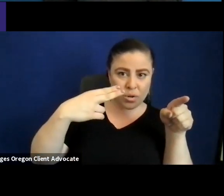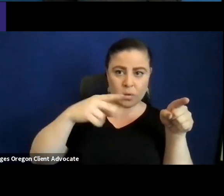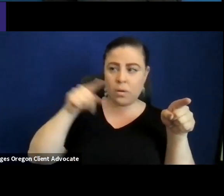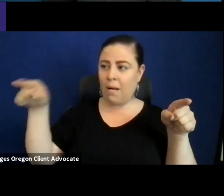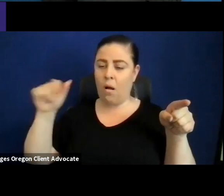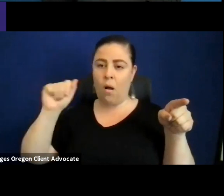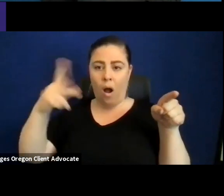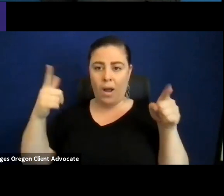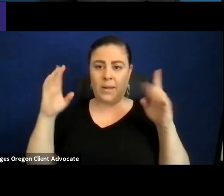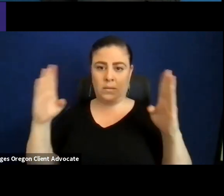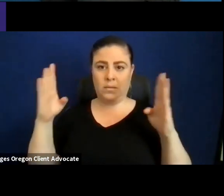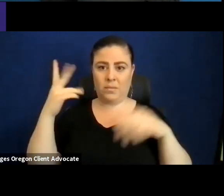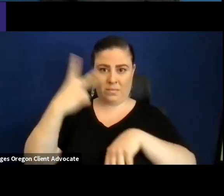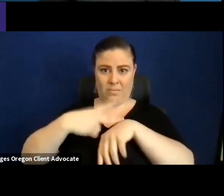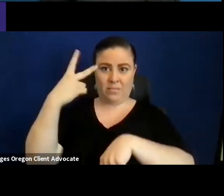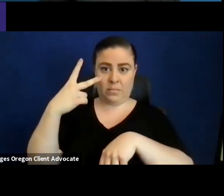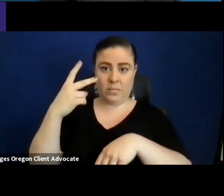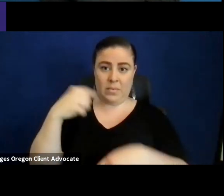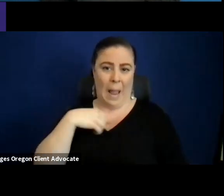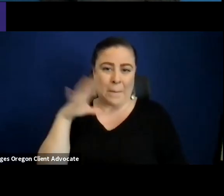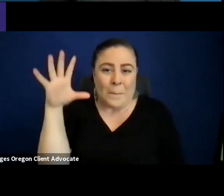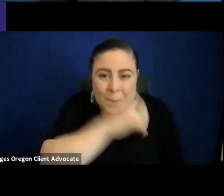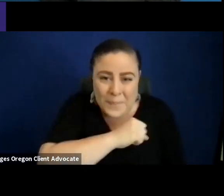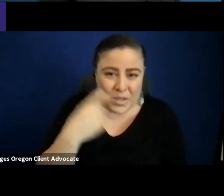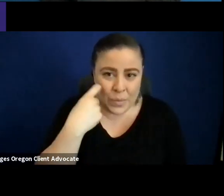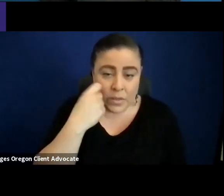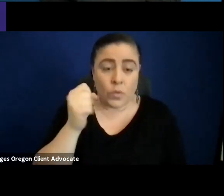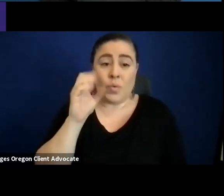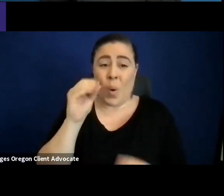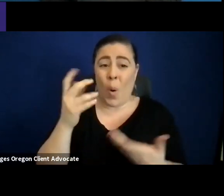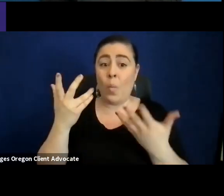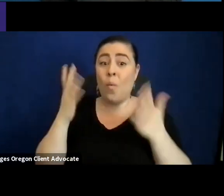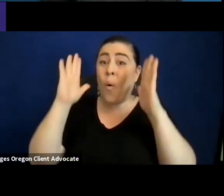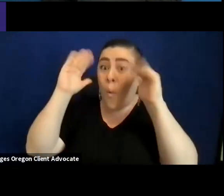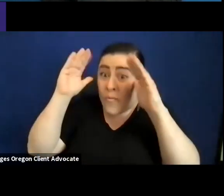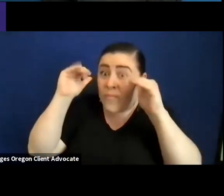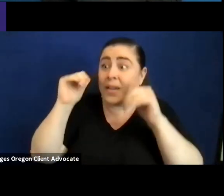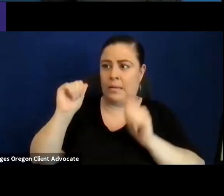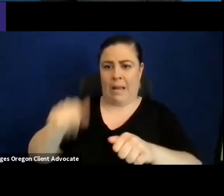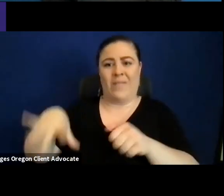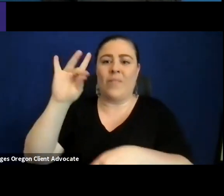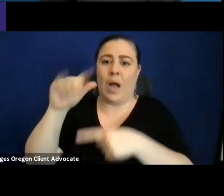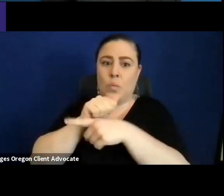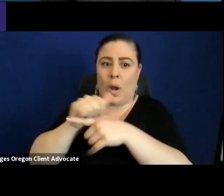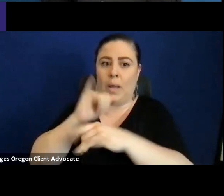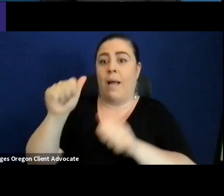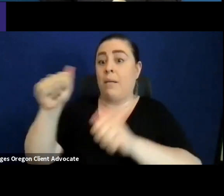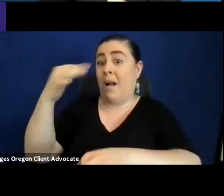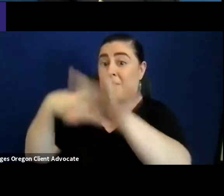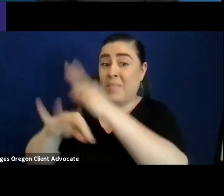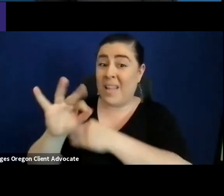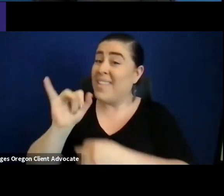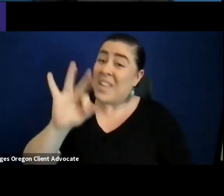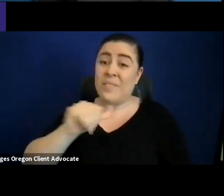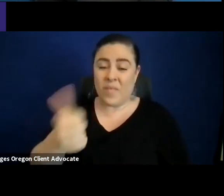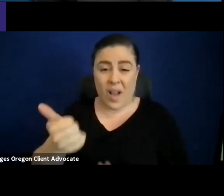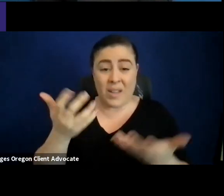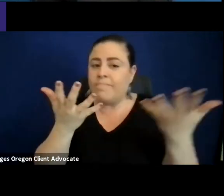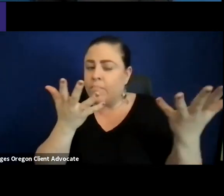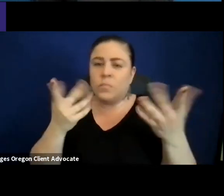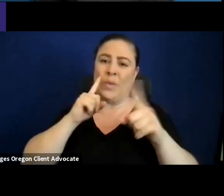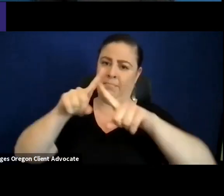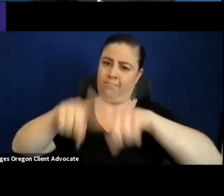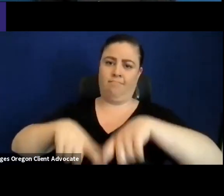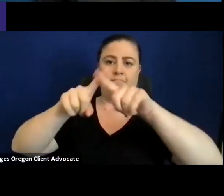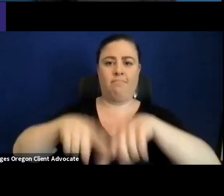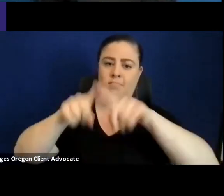first year is March and August, and you would have to take that 2 times. And I missed the recent one. So hopefully we can find training that